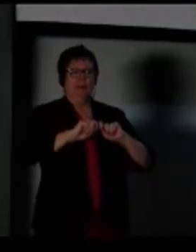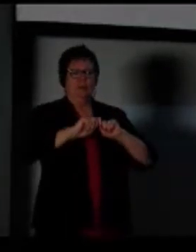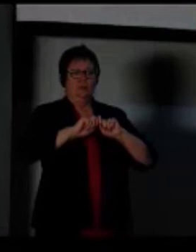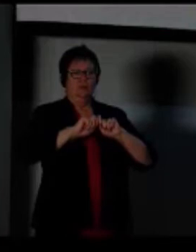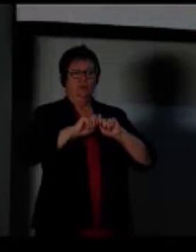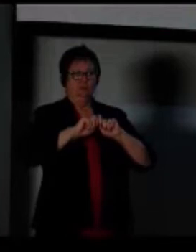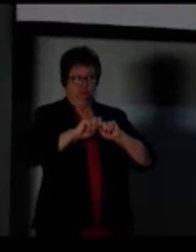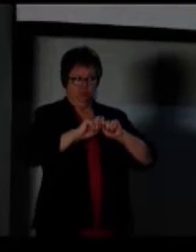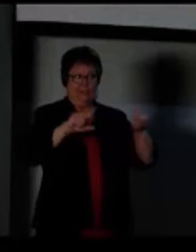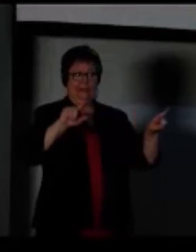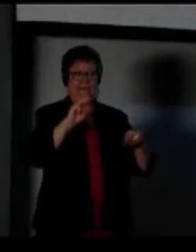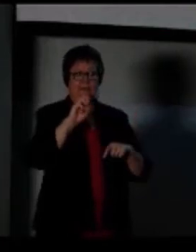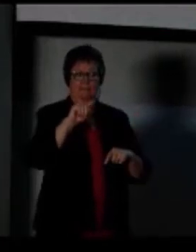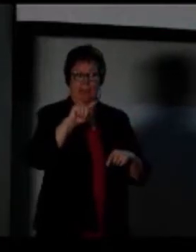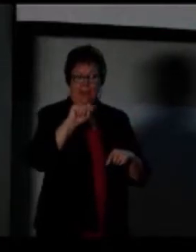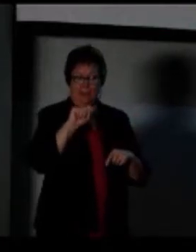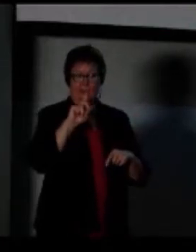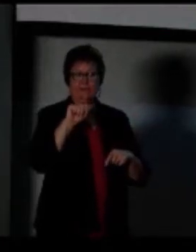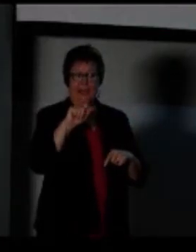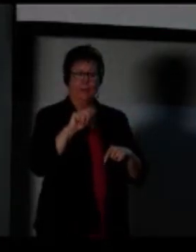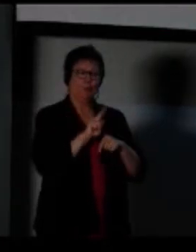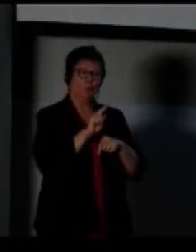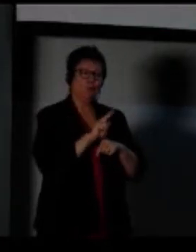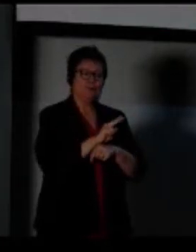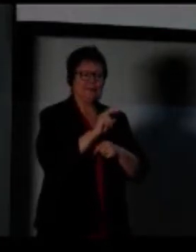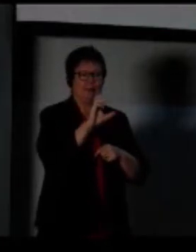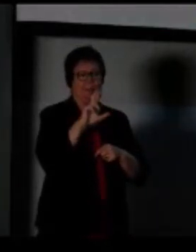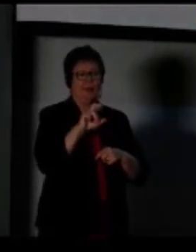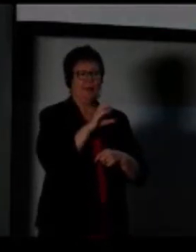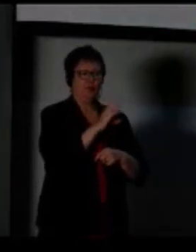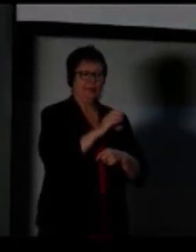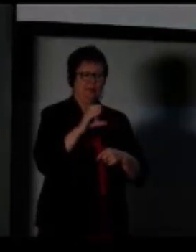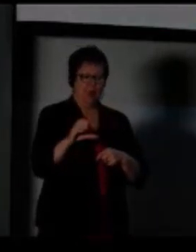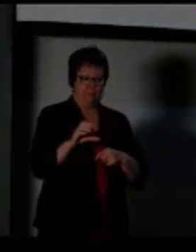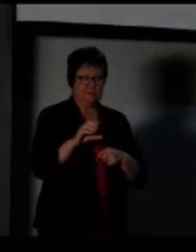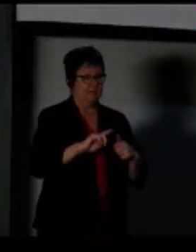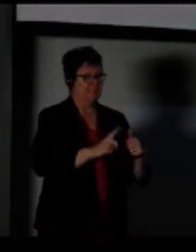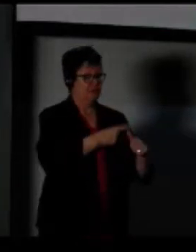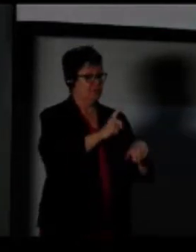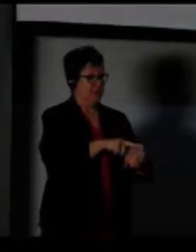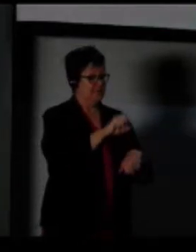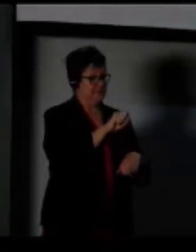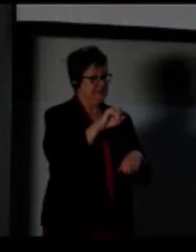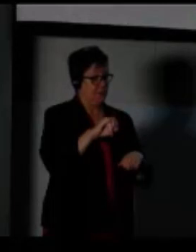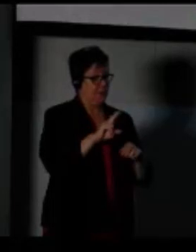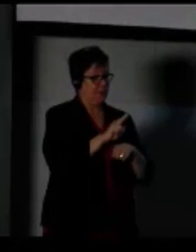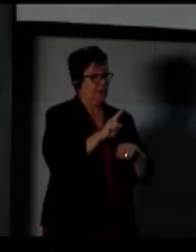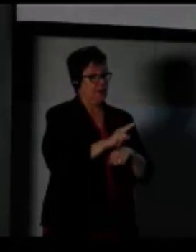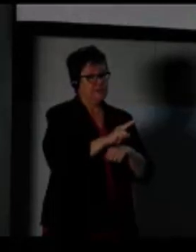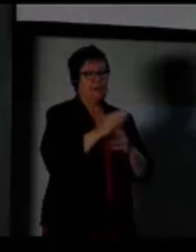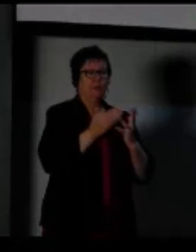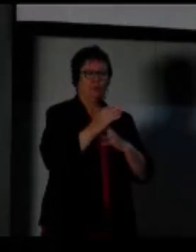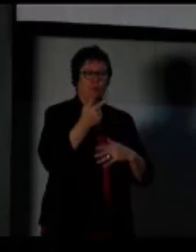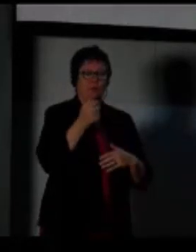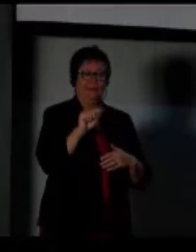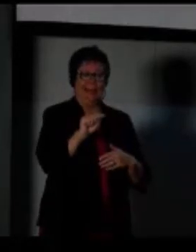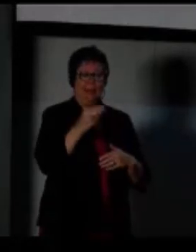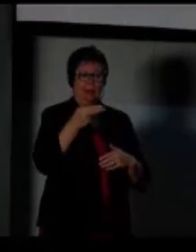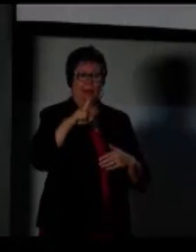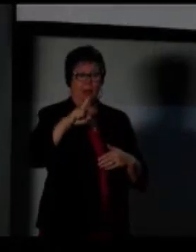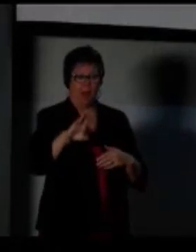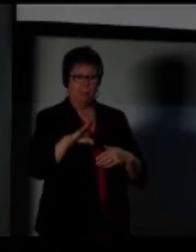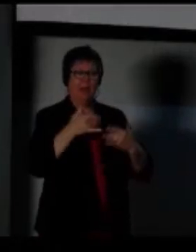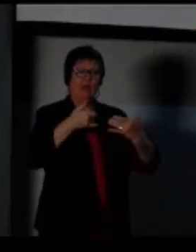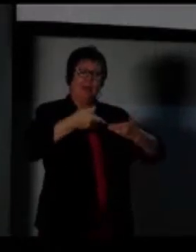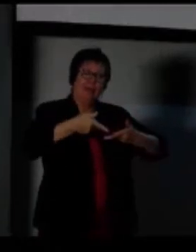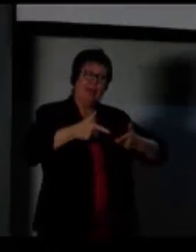metadata to the public using the Creative Commons 0, a first for the Smithsonian, through GitHub and allow the digital community to